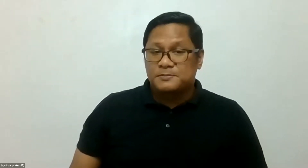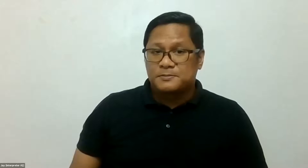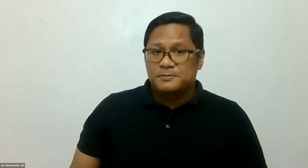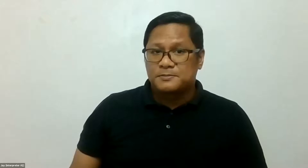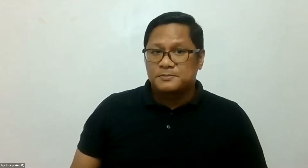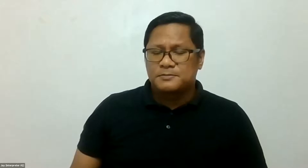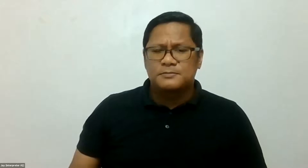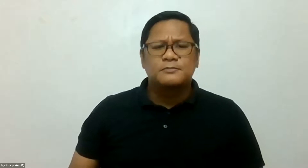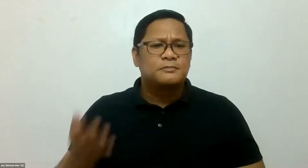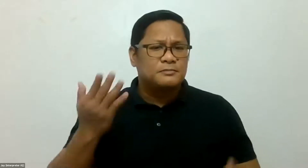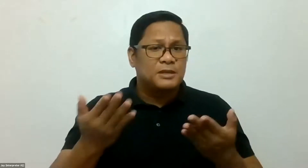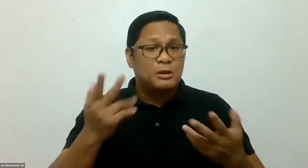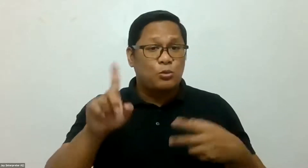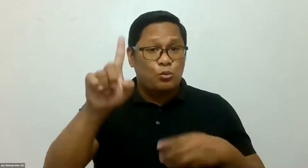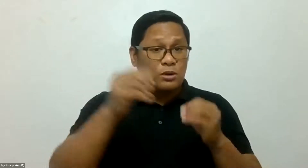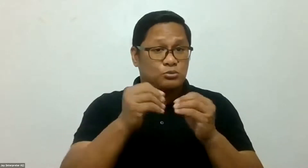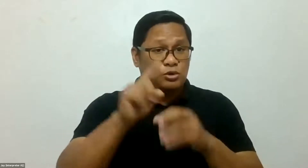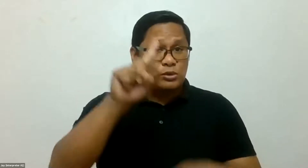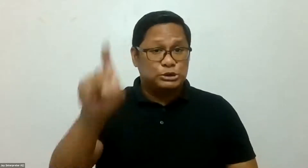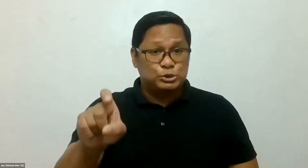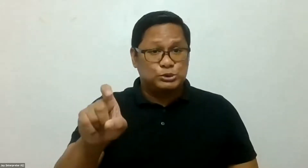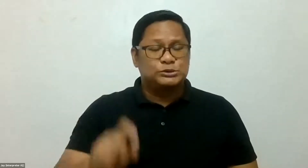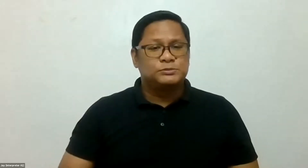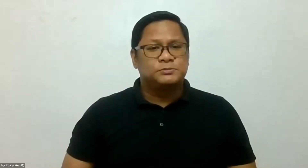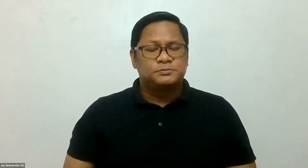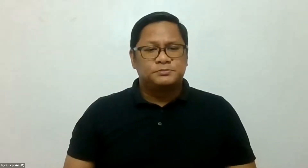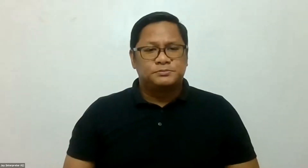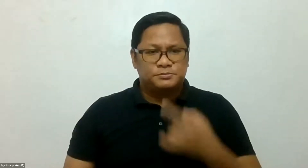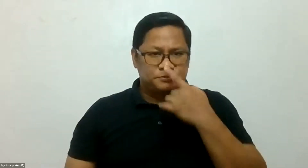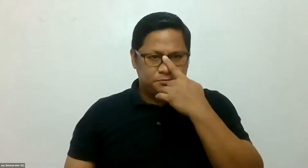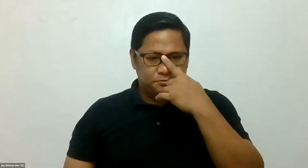I probably have one more question.